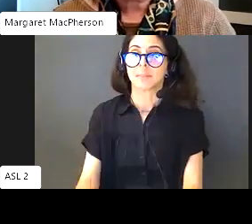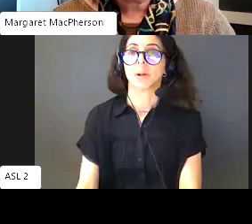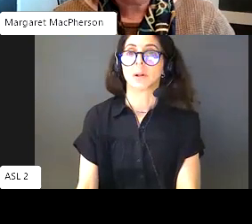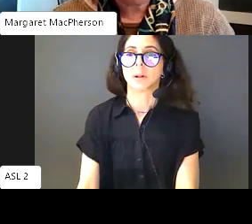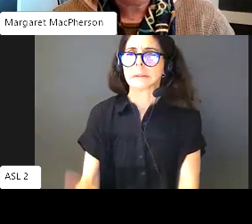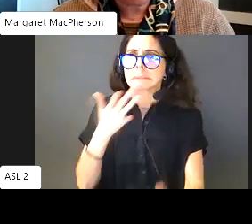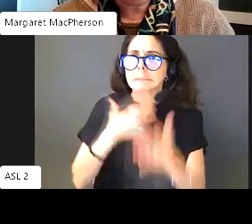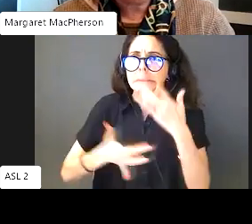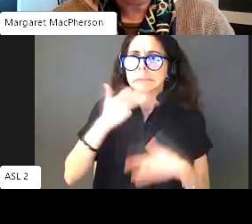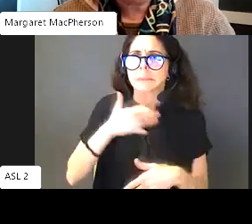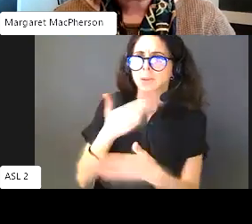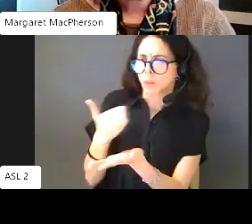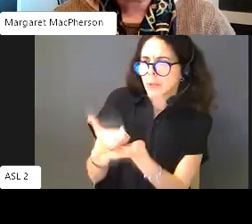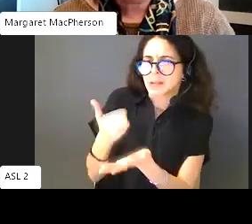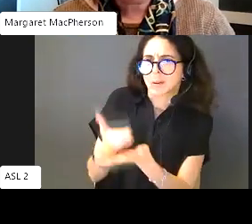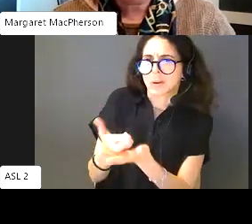under-resourcing, the